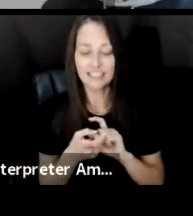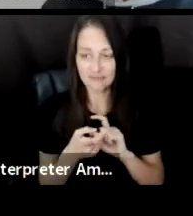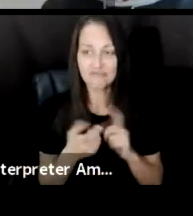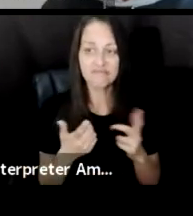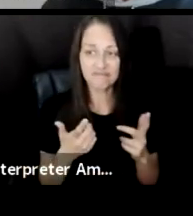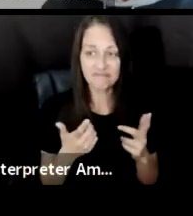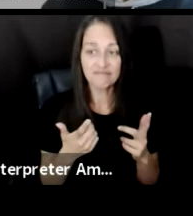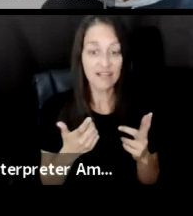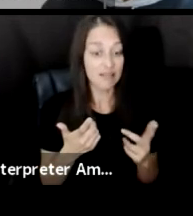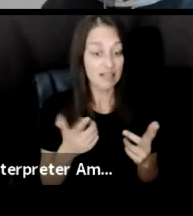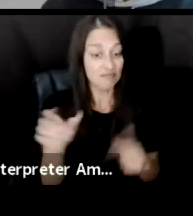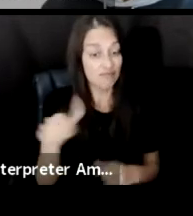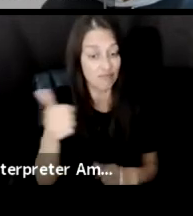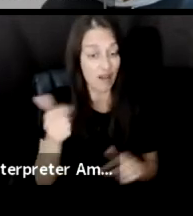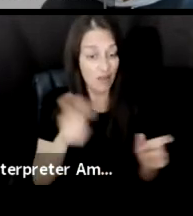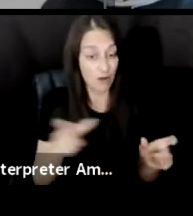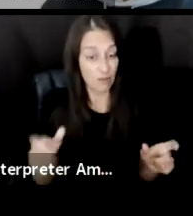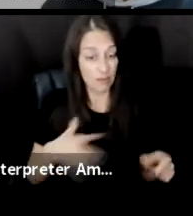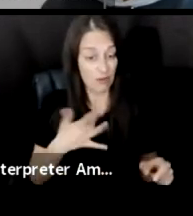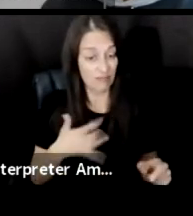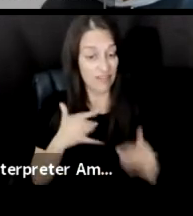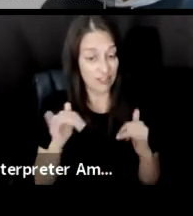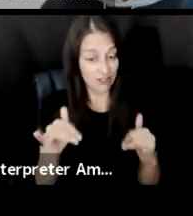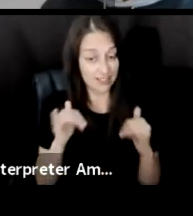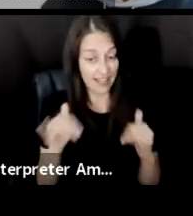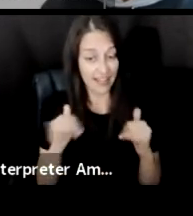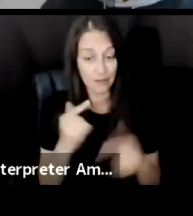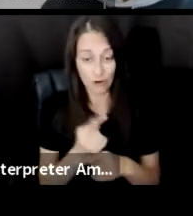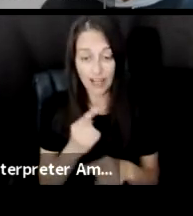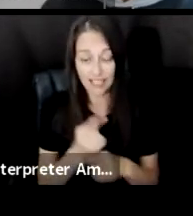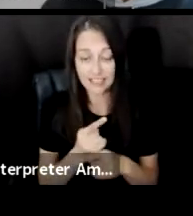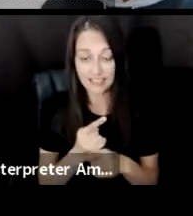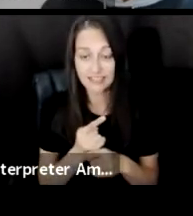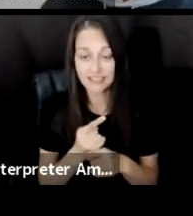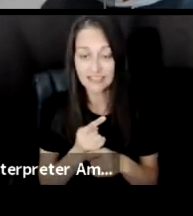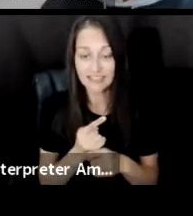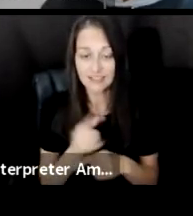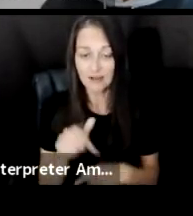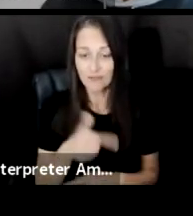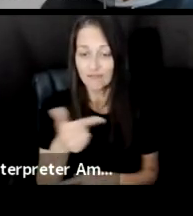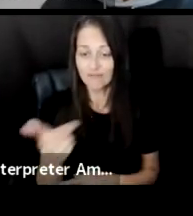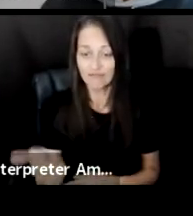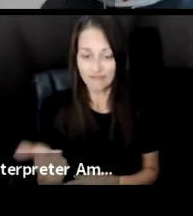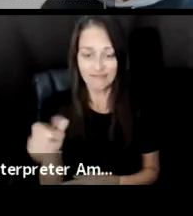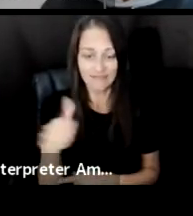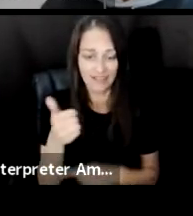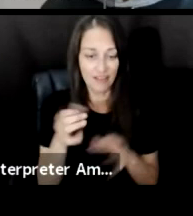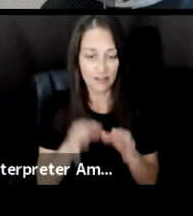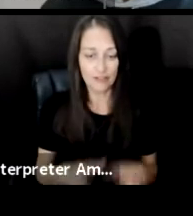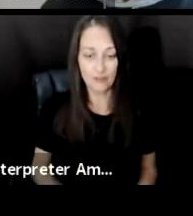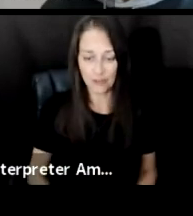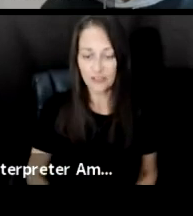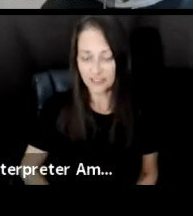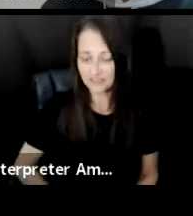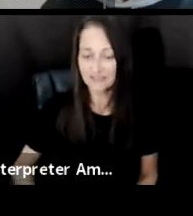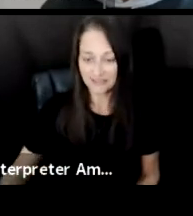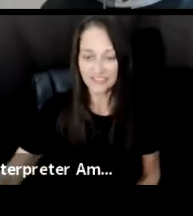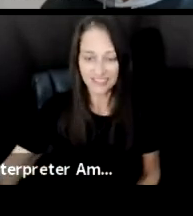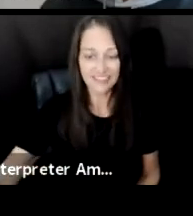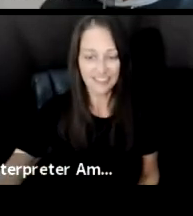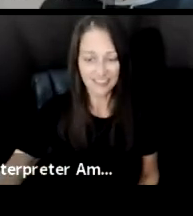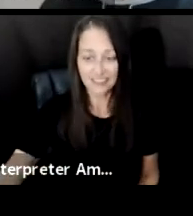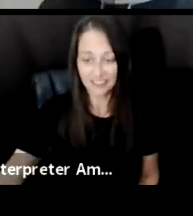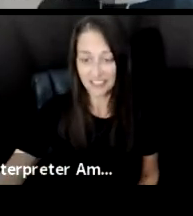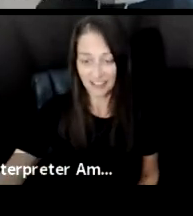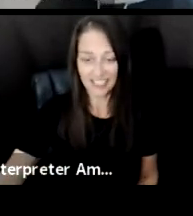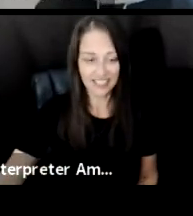people don't feel that in some way, right? And so is this a moment when telling the story of